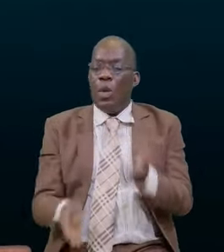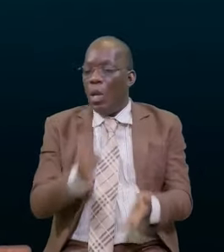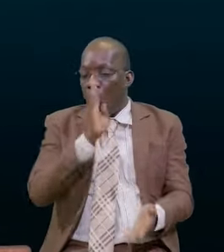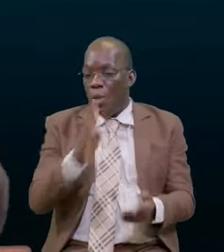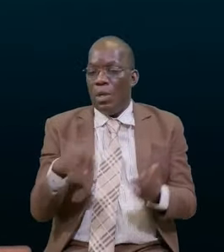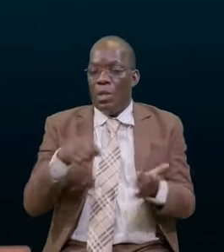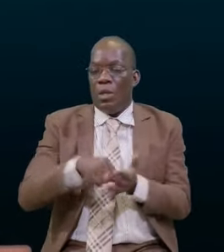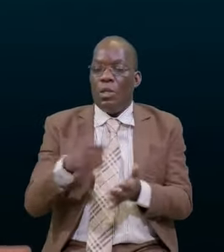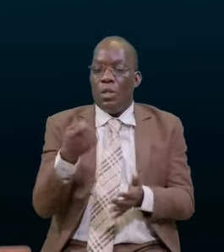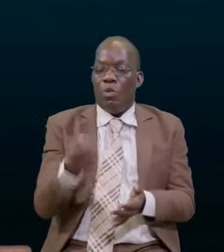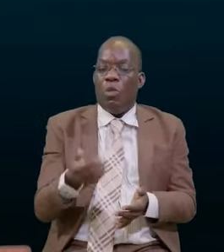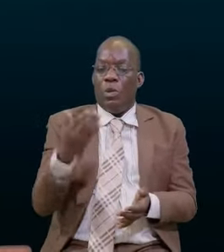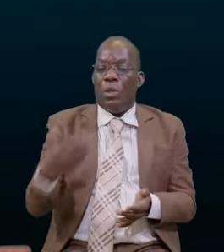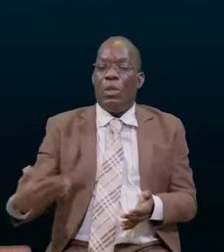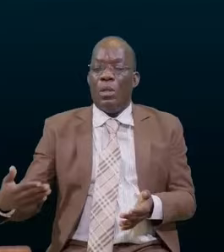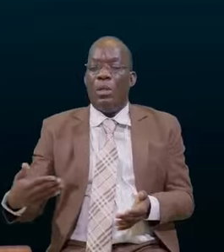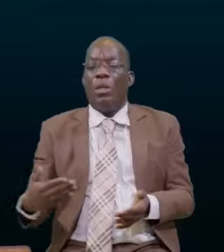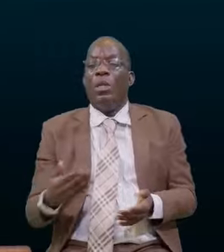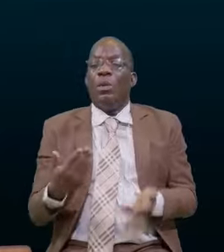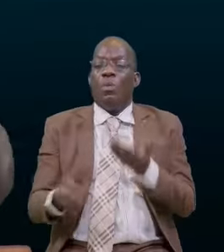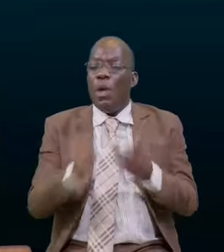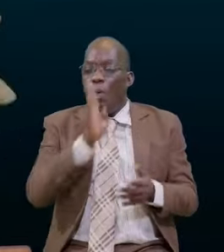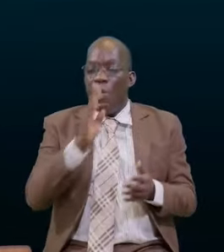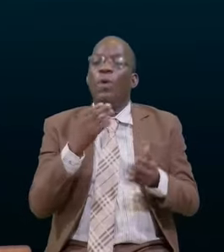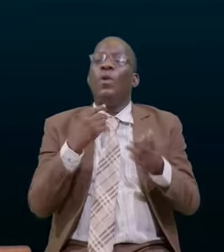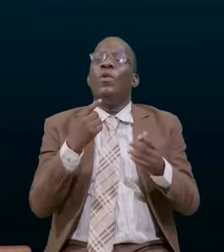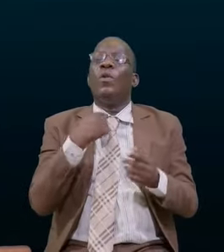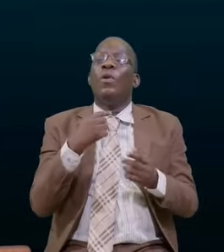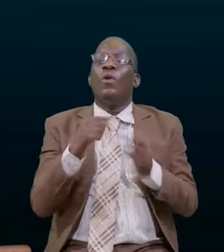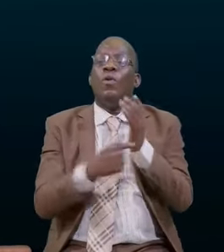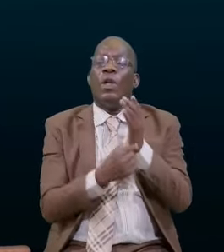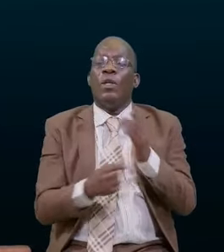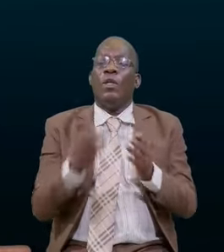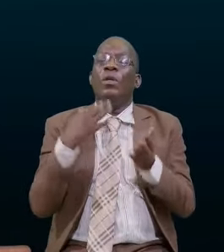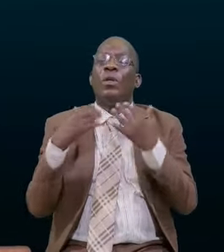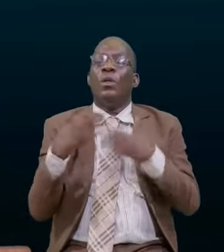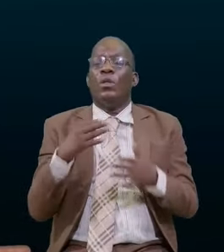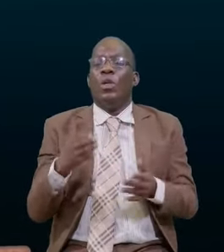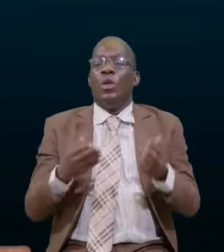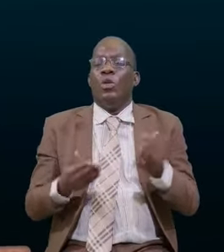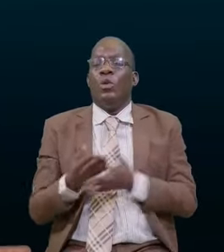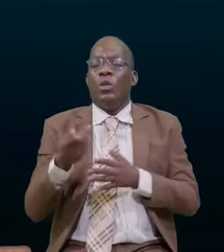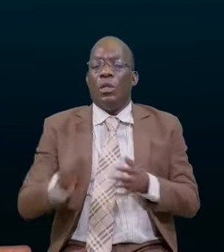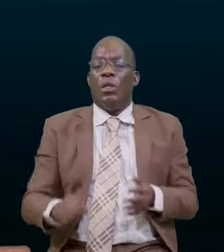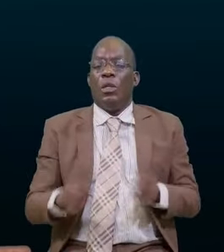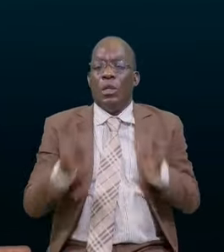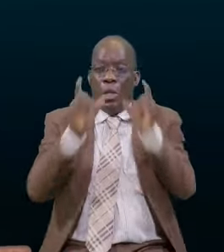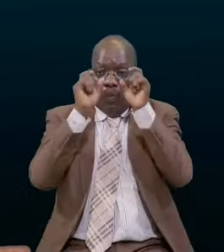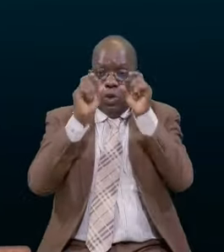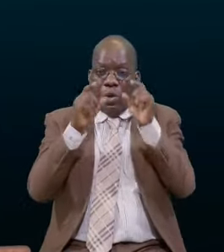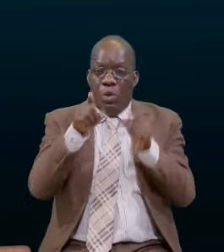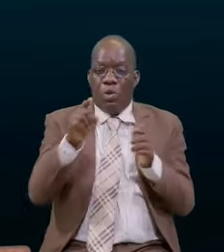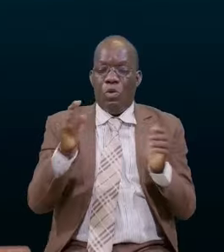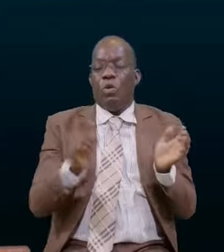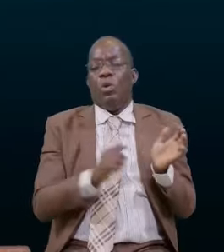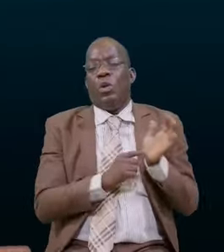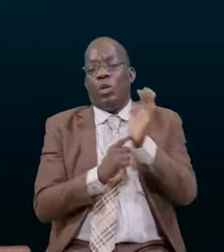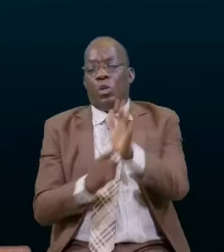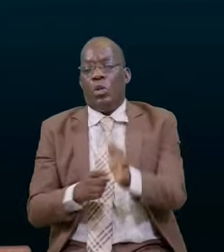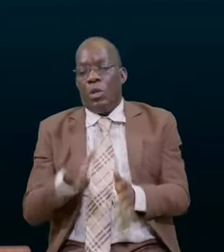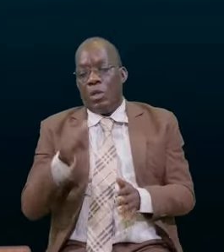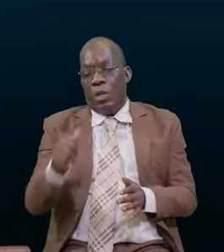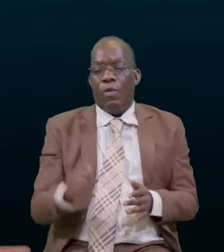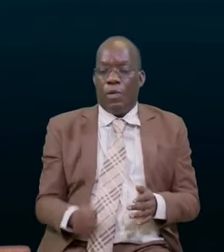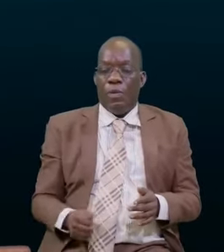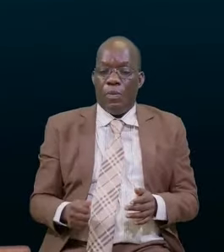lost maybe through the pornography that you have exposed yourself to that leads to fornication and adultery the Bible